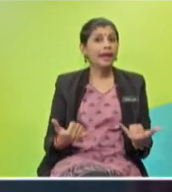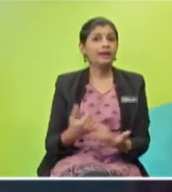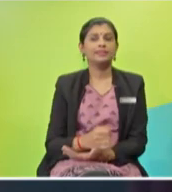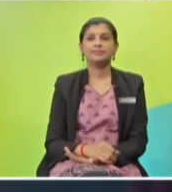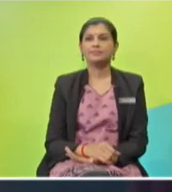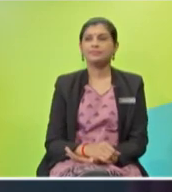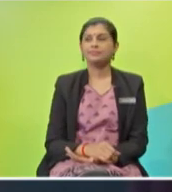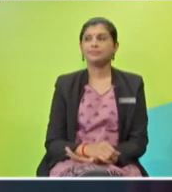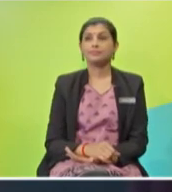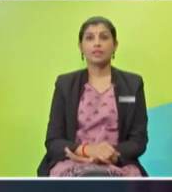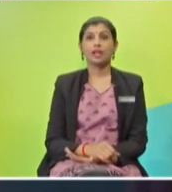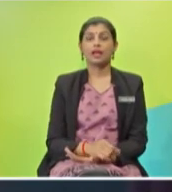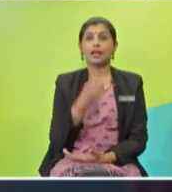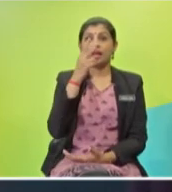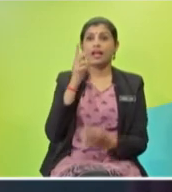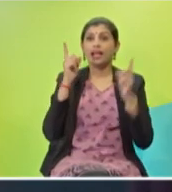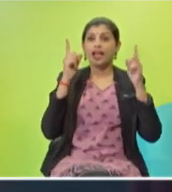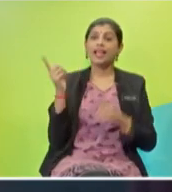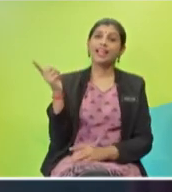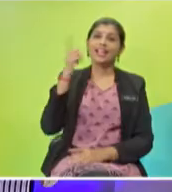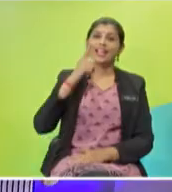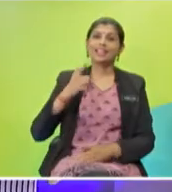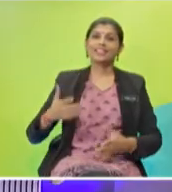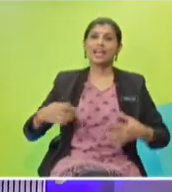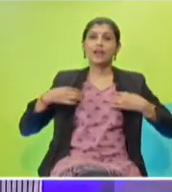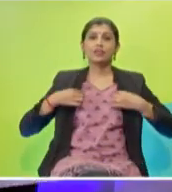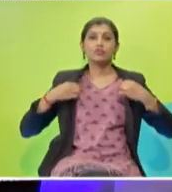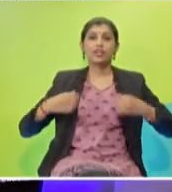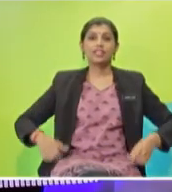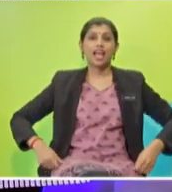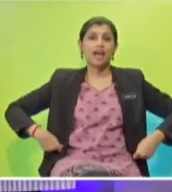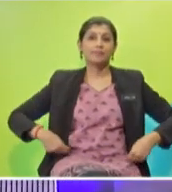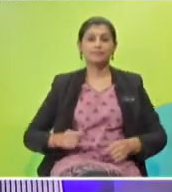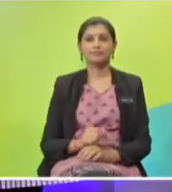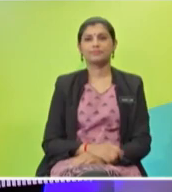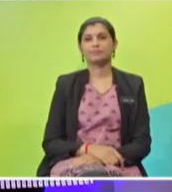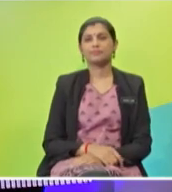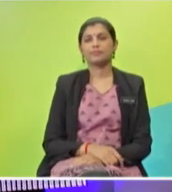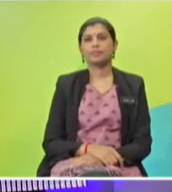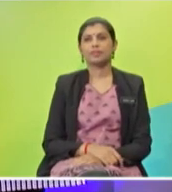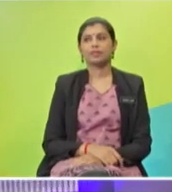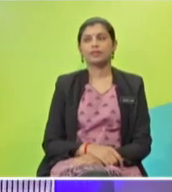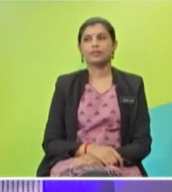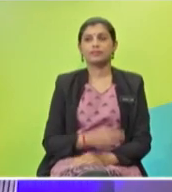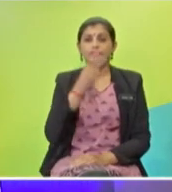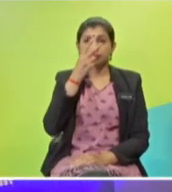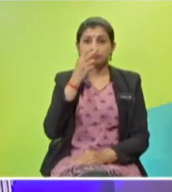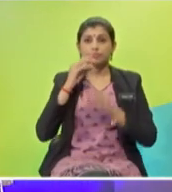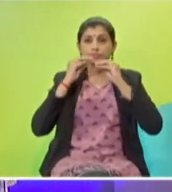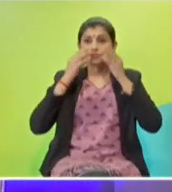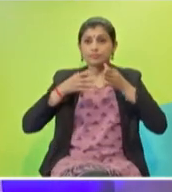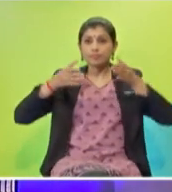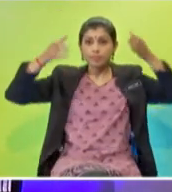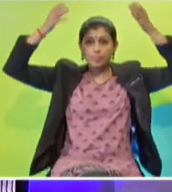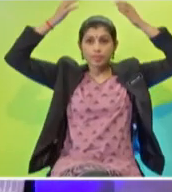today, we are going to learn Let's Dress Up. Wow. Okay, as okay. You can see, I already have my chef's hat and also my